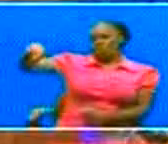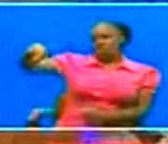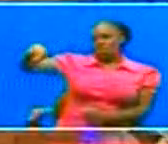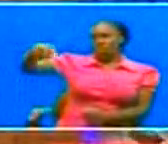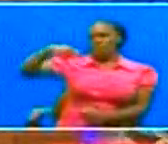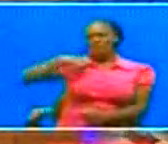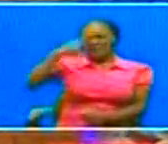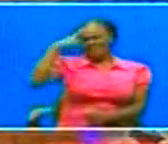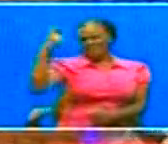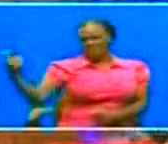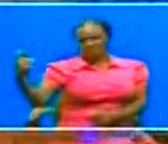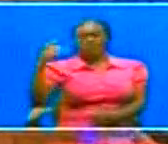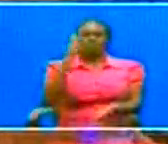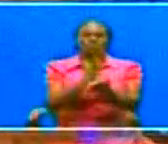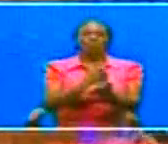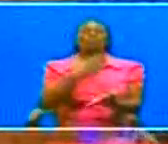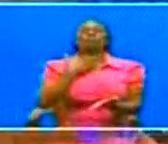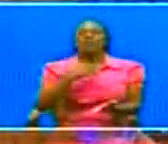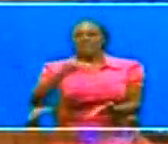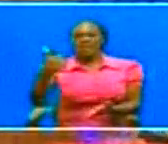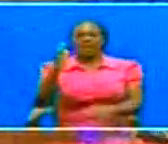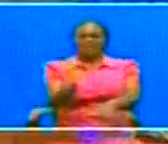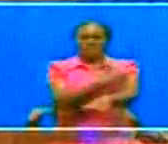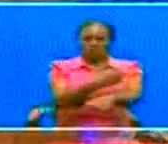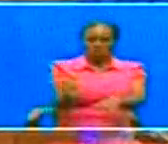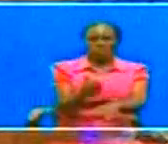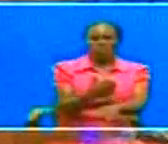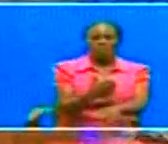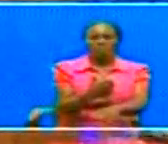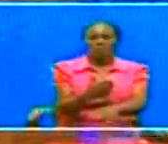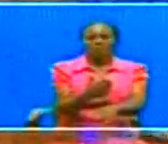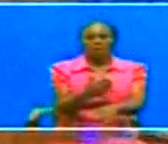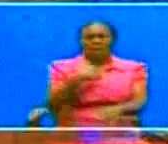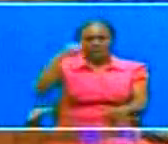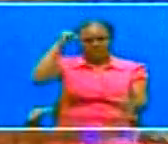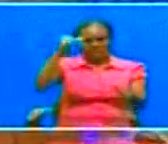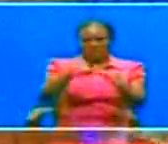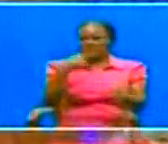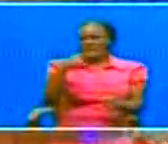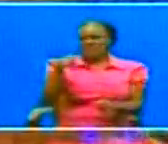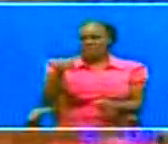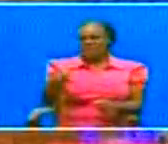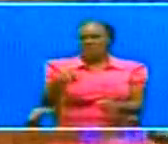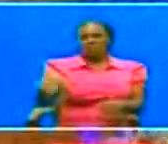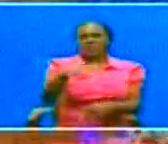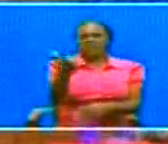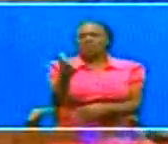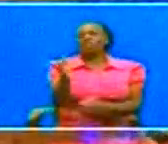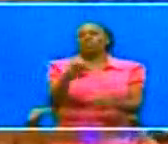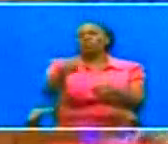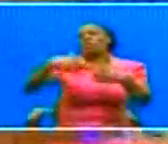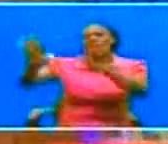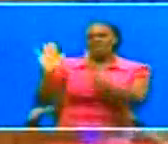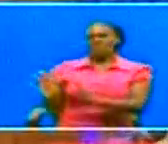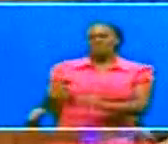really big head at that time, and I wanted R&B. And I remember the guy saying, well, this is not the place for you. There's the door.